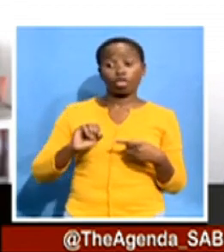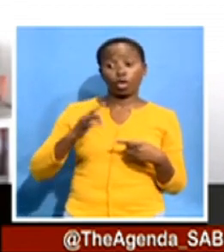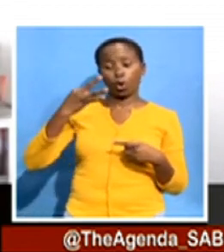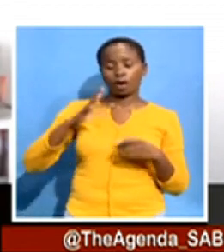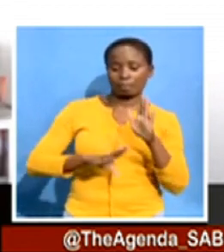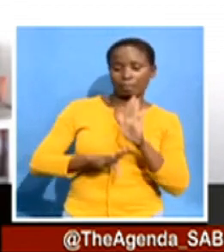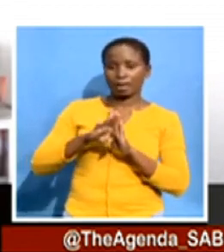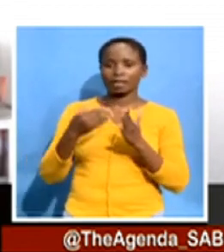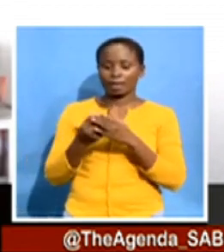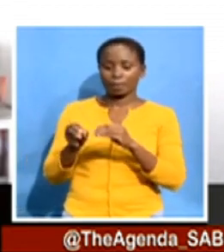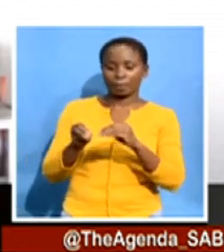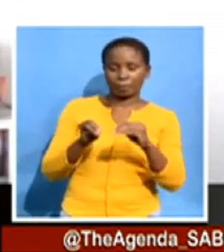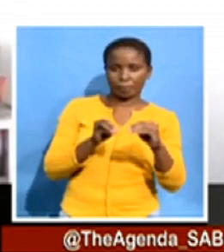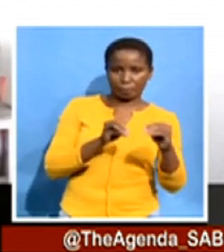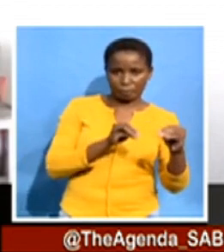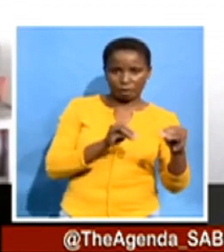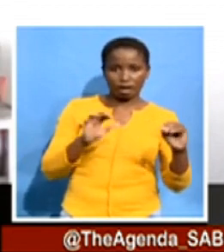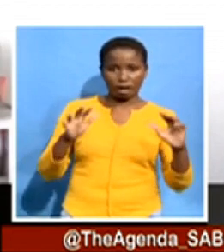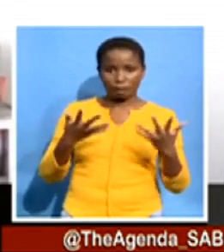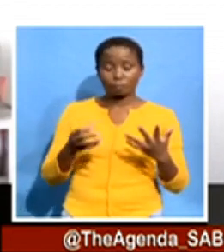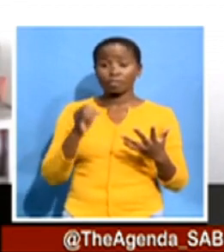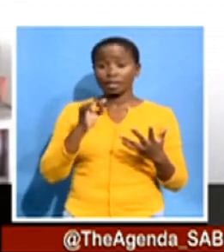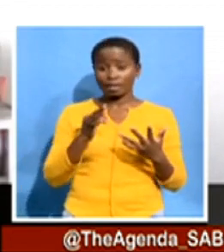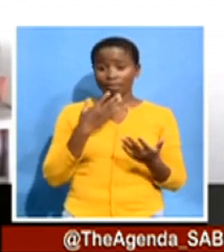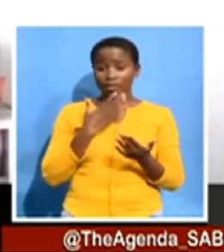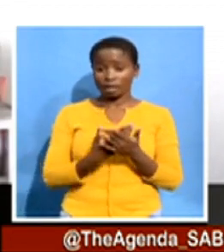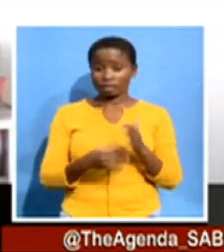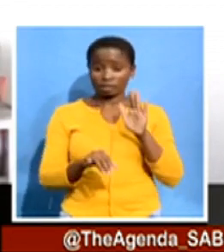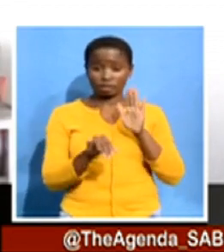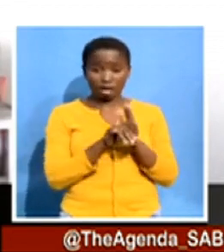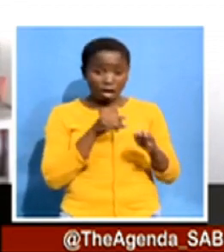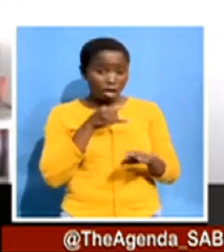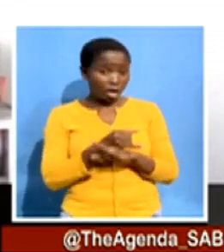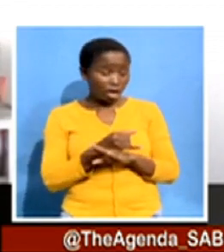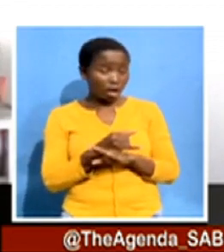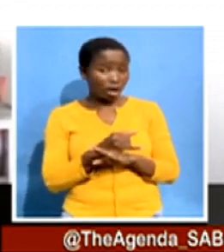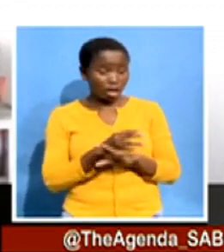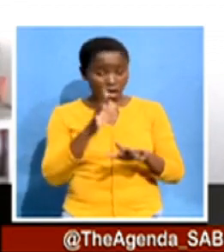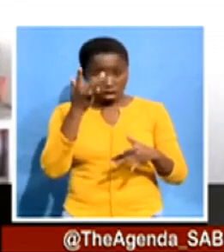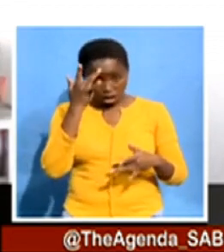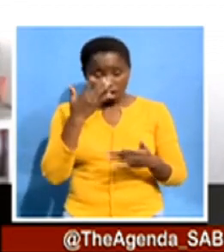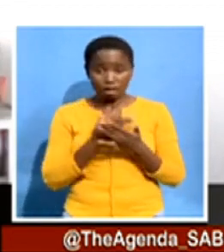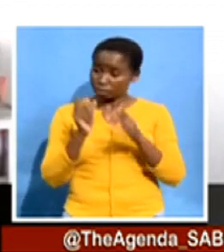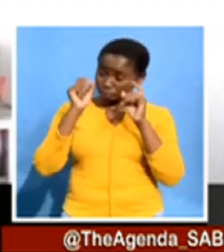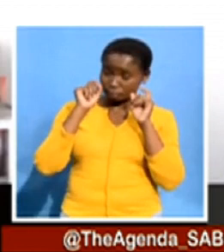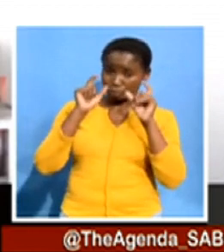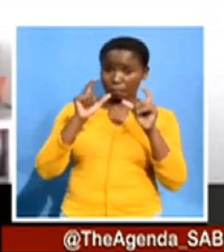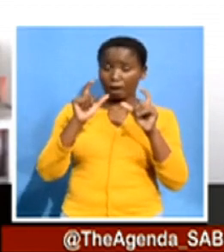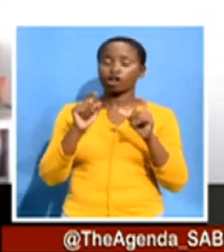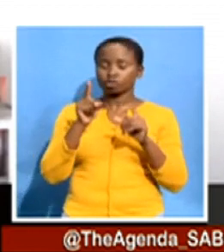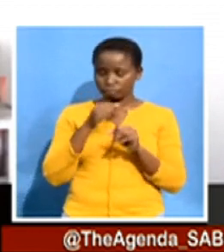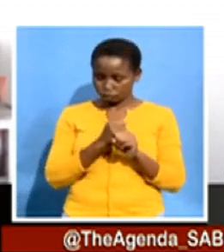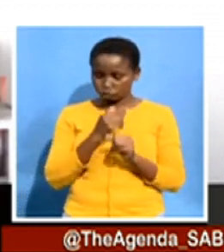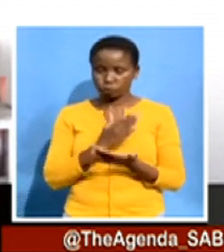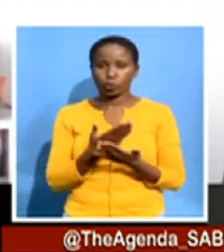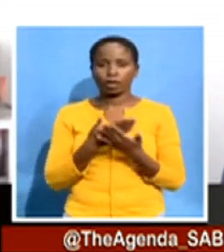early signs of clusters and being heightened vigilant to make sure that we contain them is the most important step for